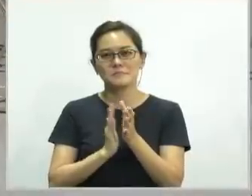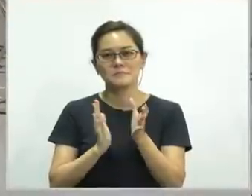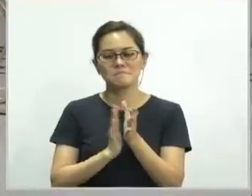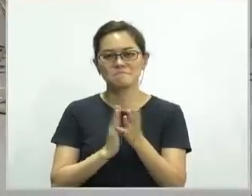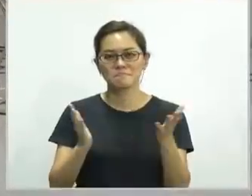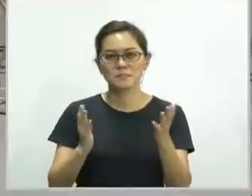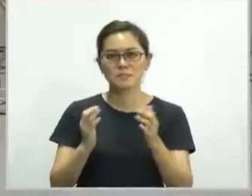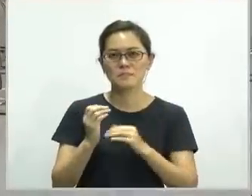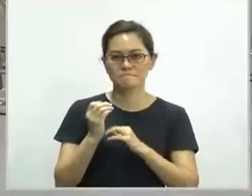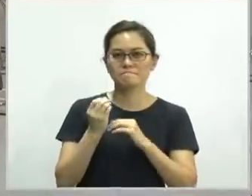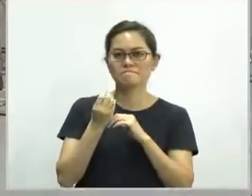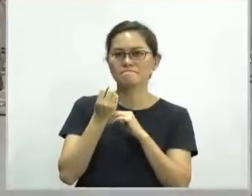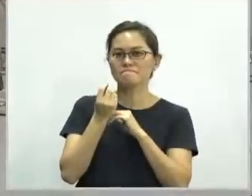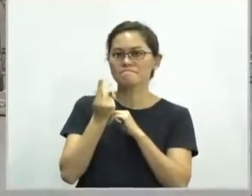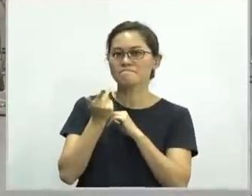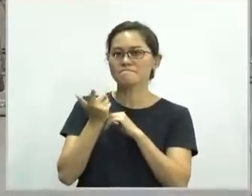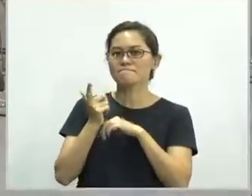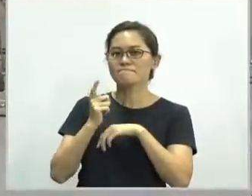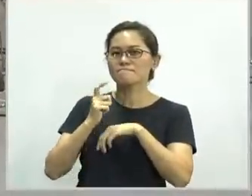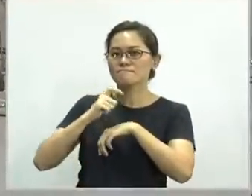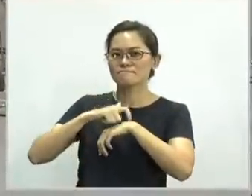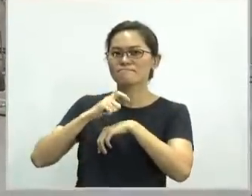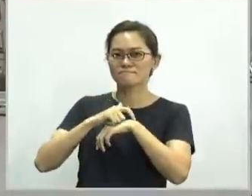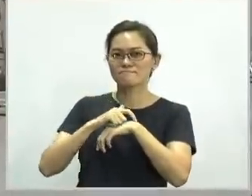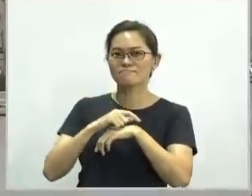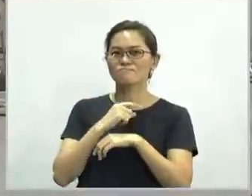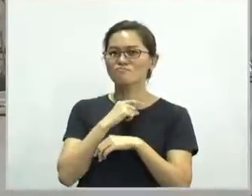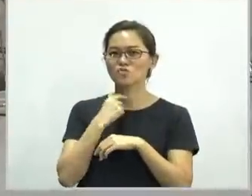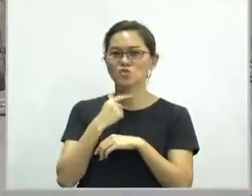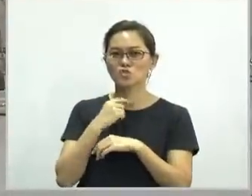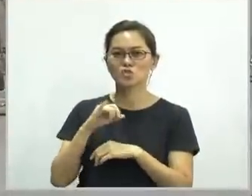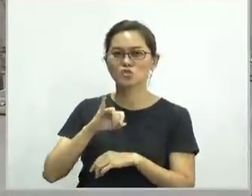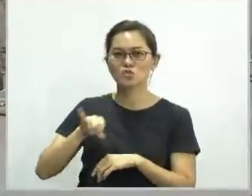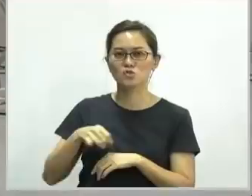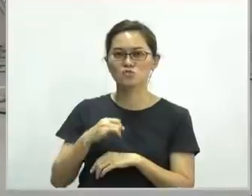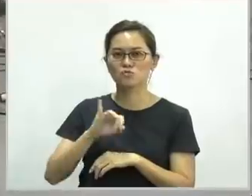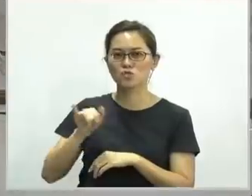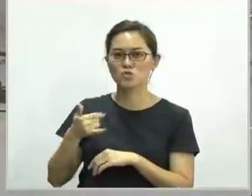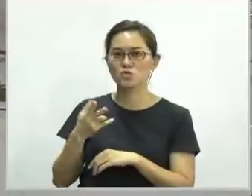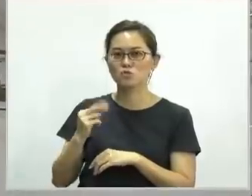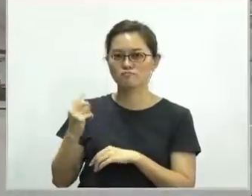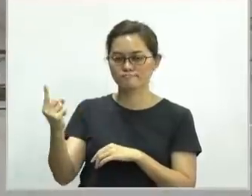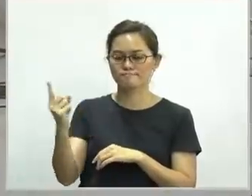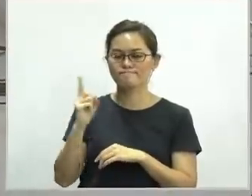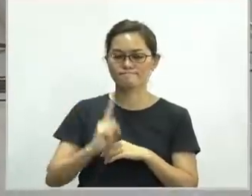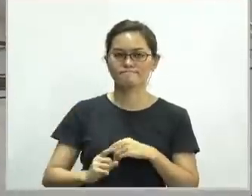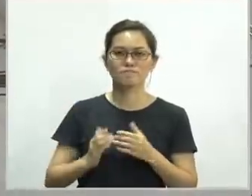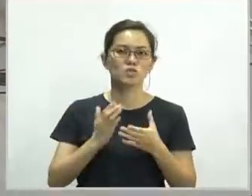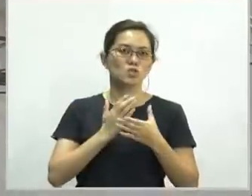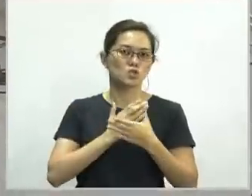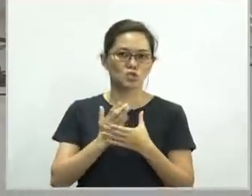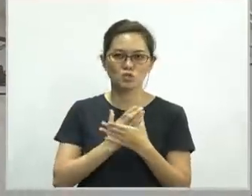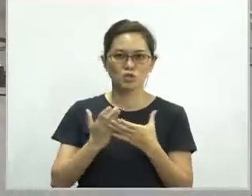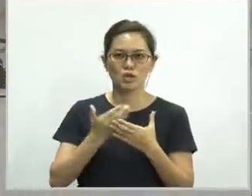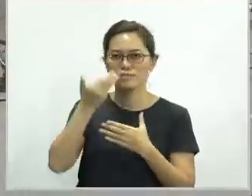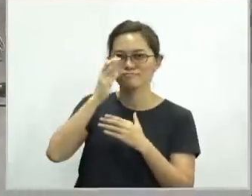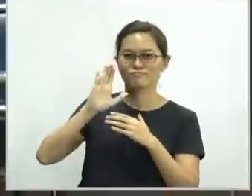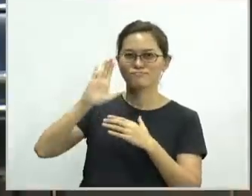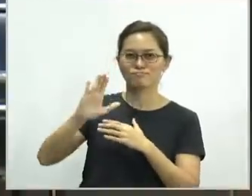In a few moments' time, Ken and J.John will come and share with us a brilliant word of